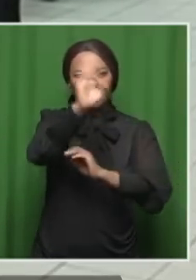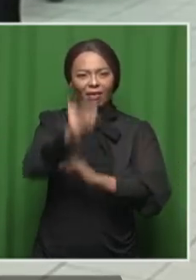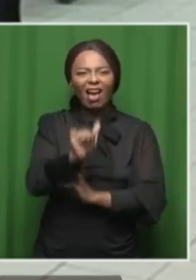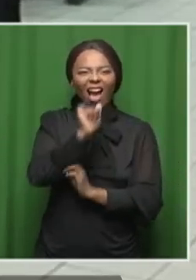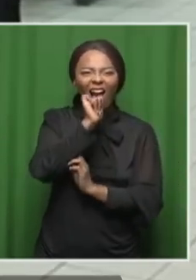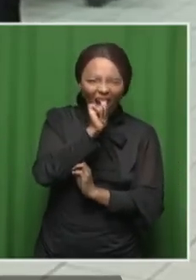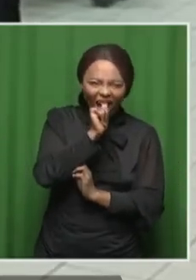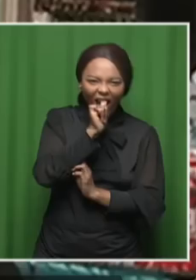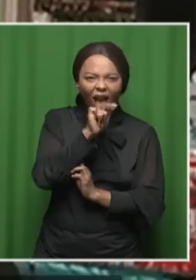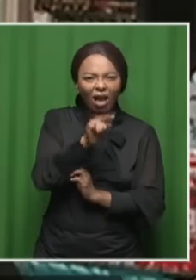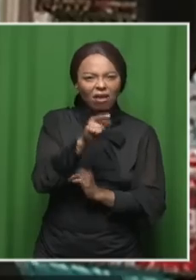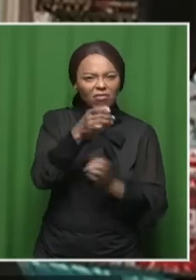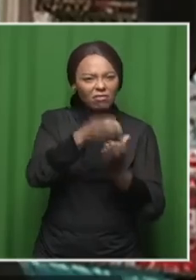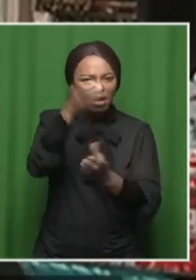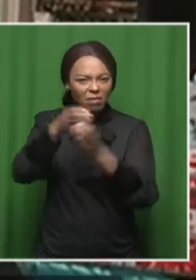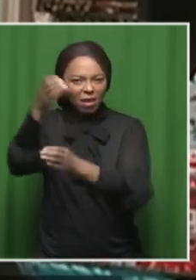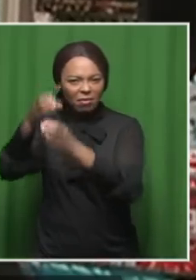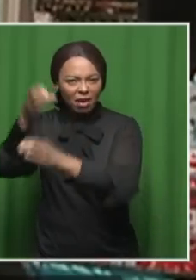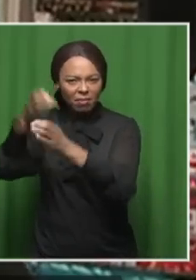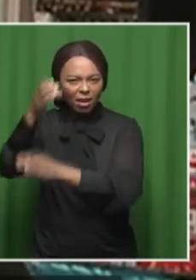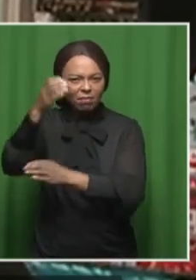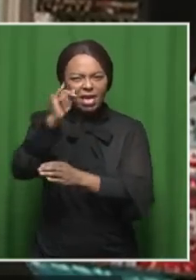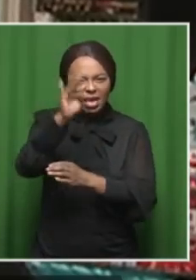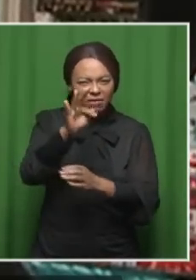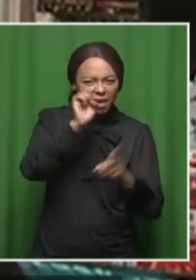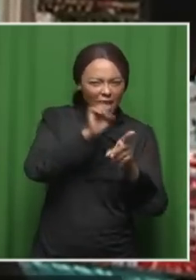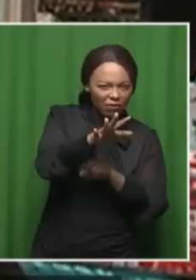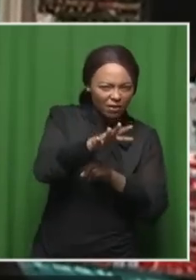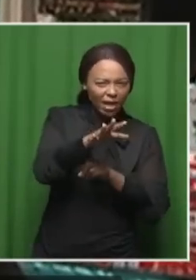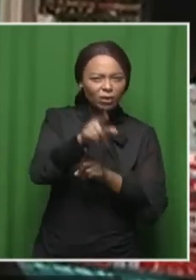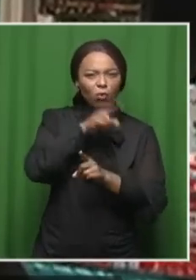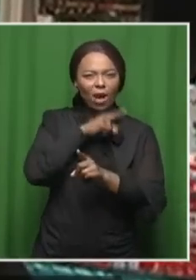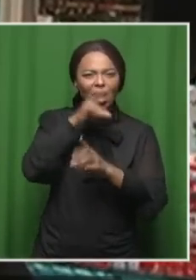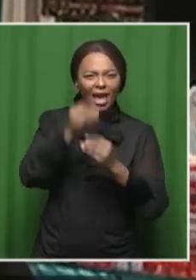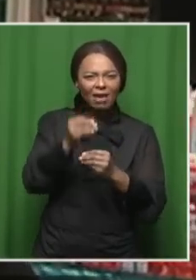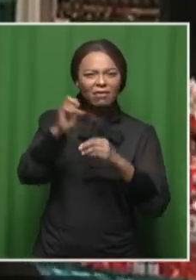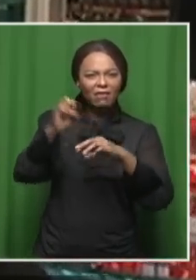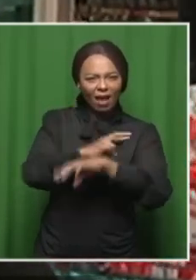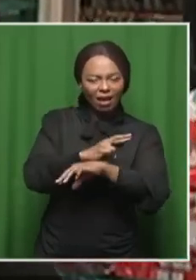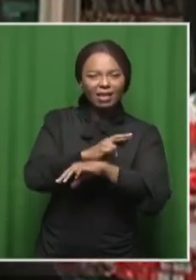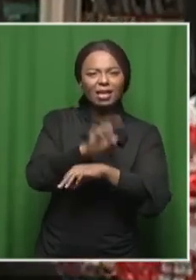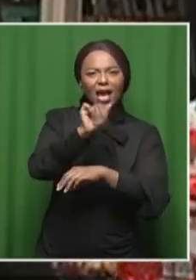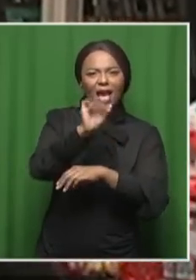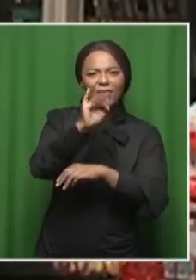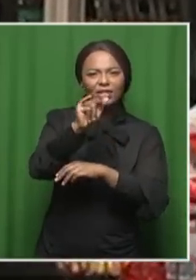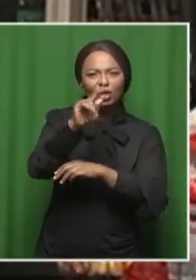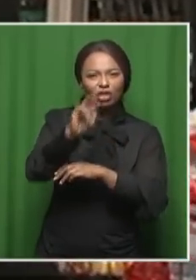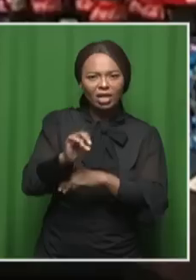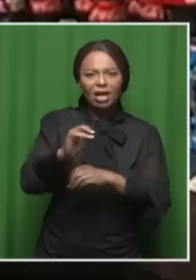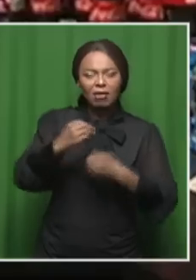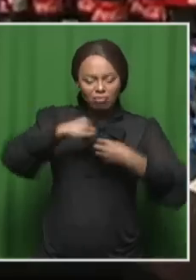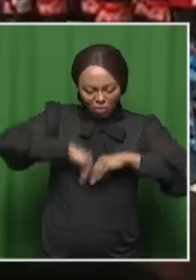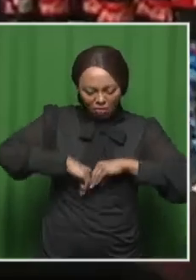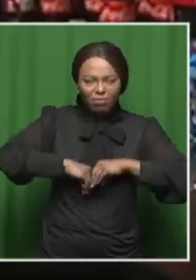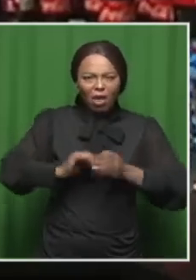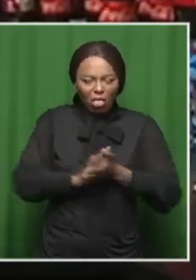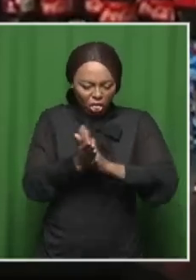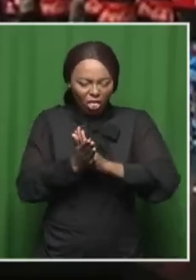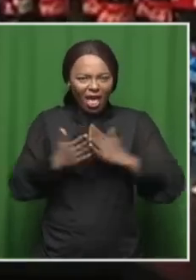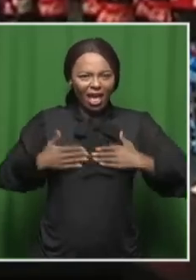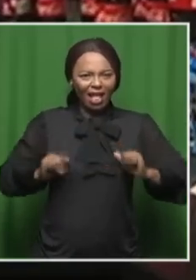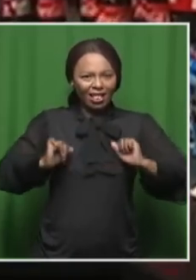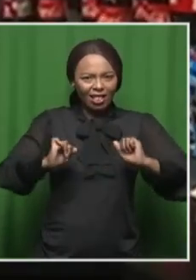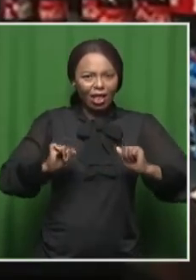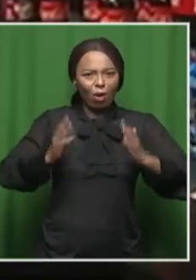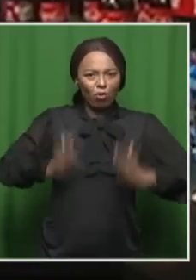to establish whether they have been affected by aflatoxins, which can cause health complications. More peanut